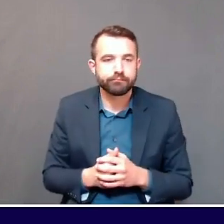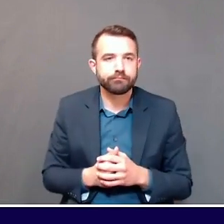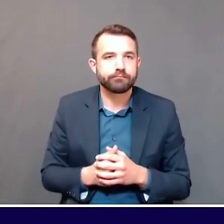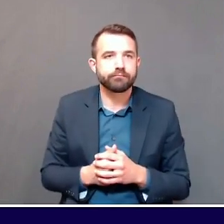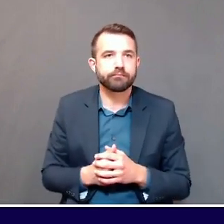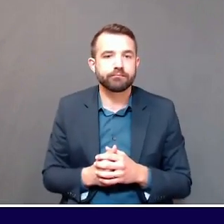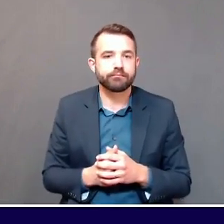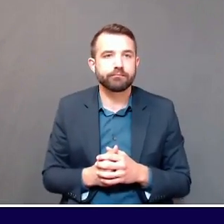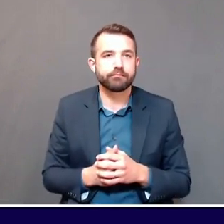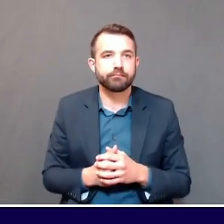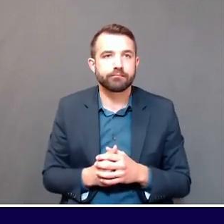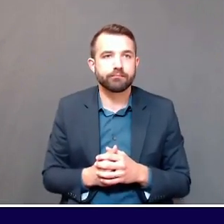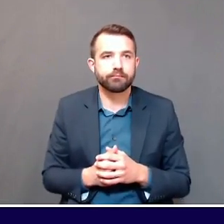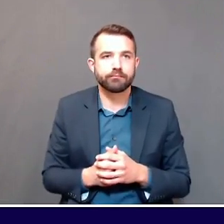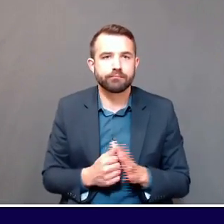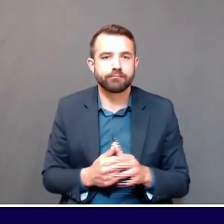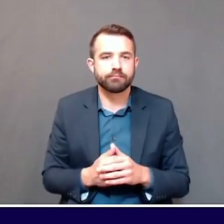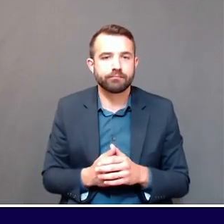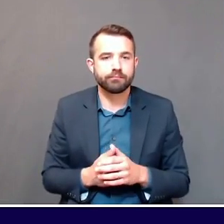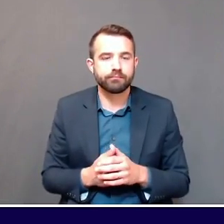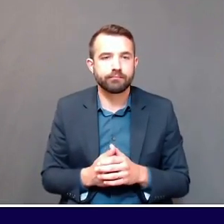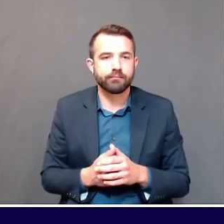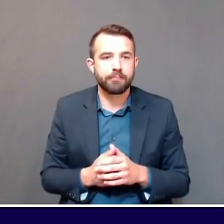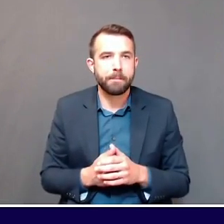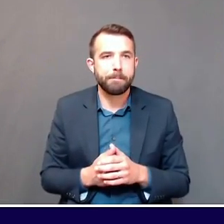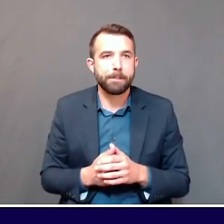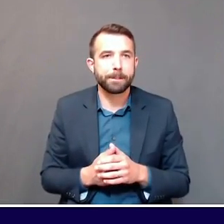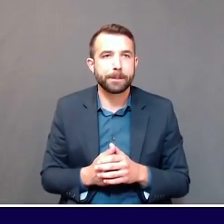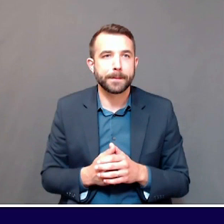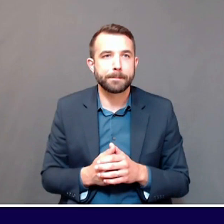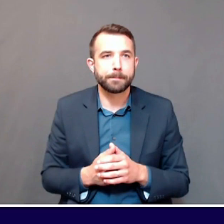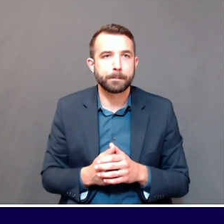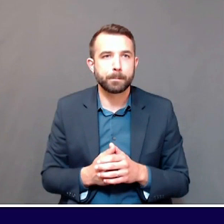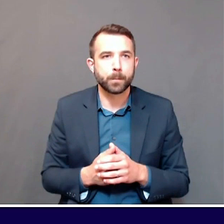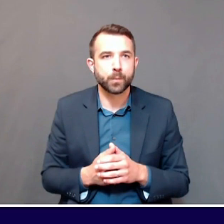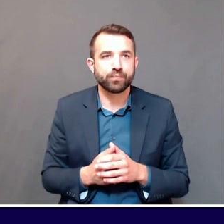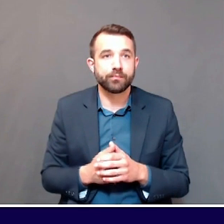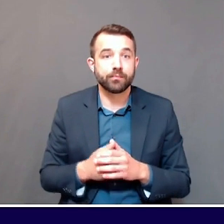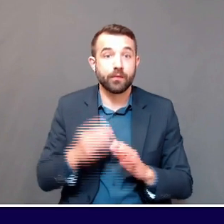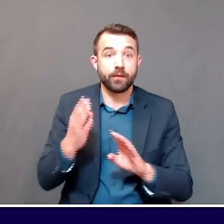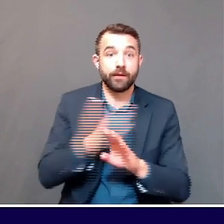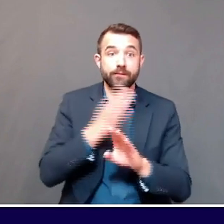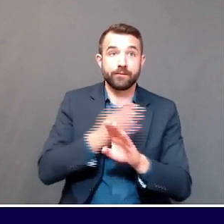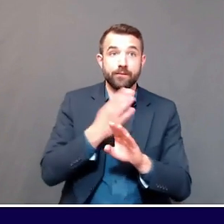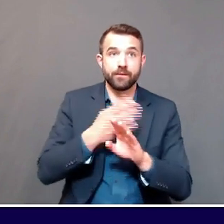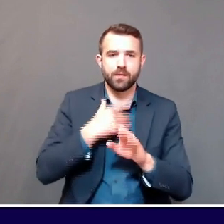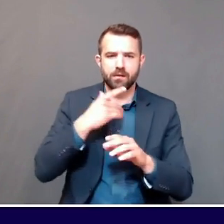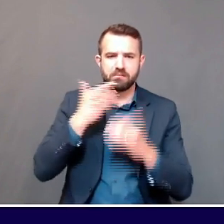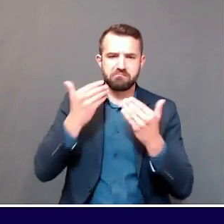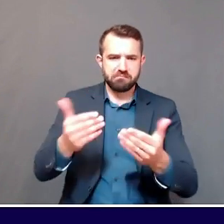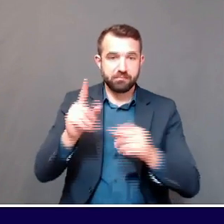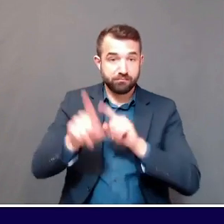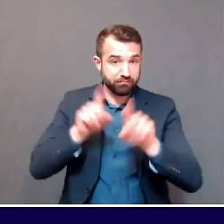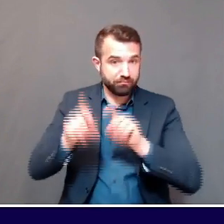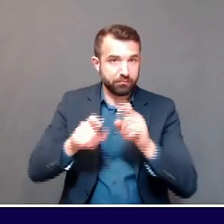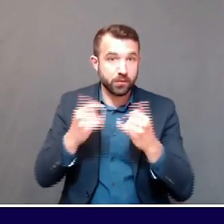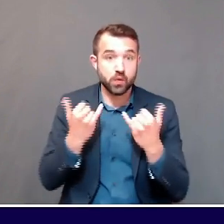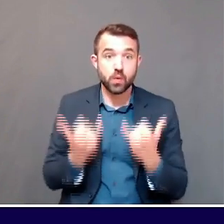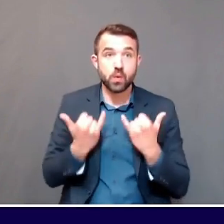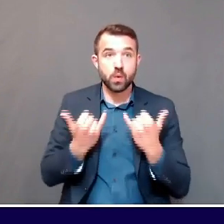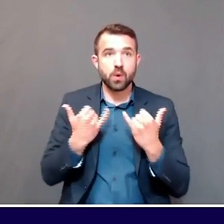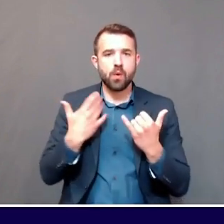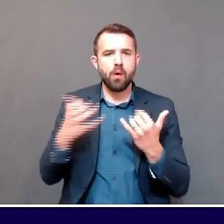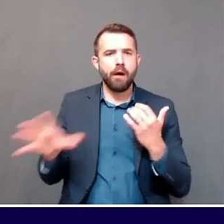Before I turn things over to our colleagues in the media, I wanted to end today